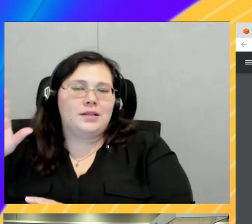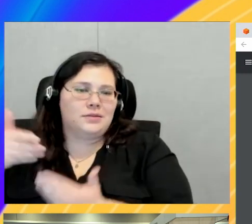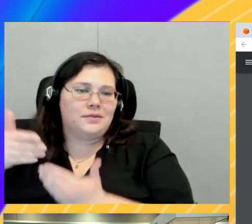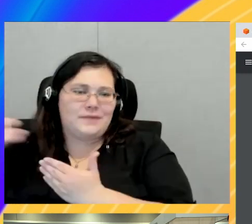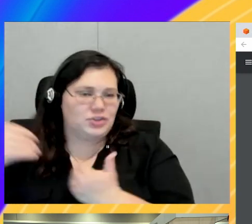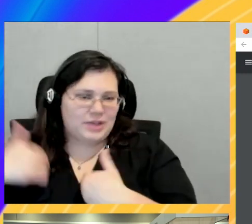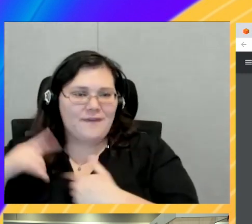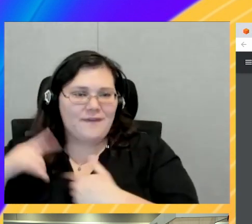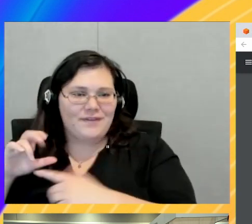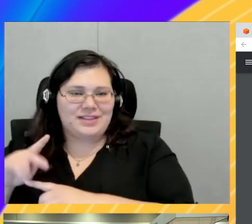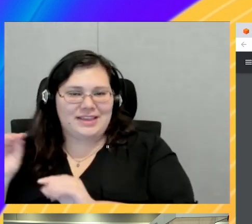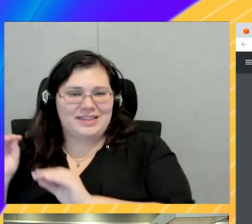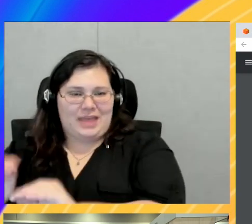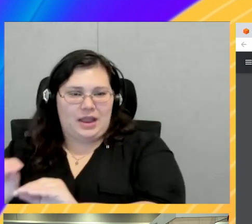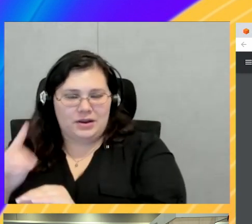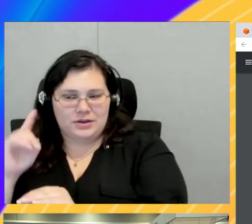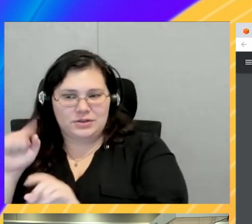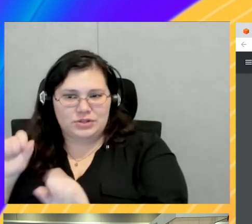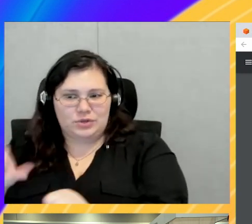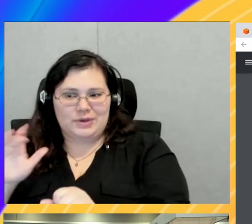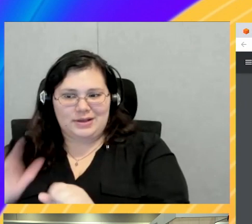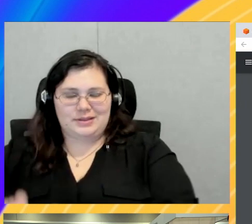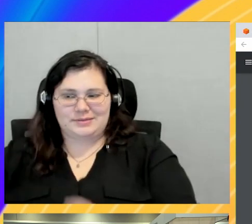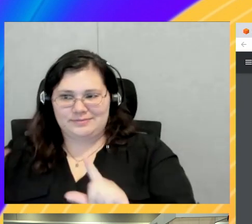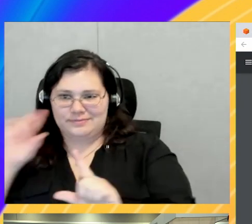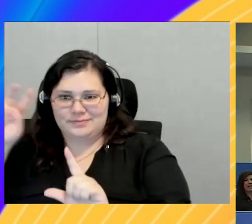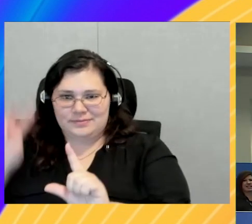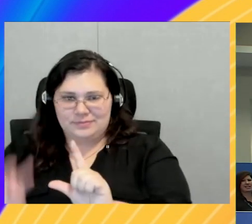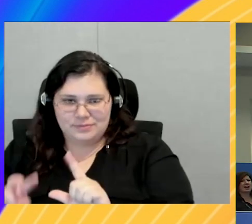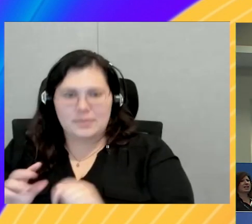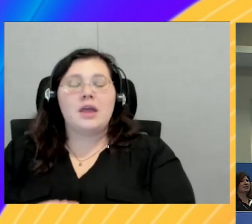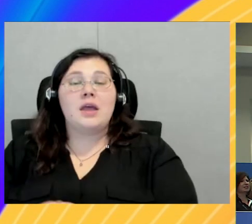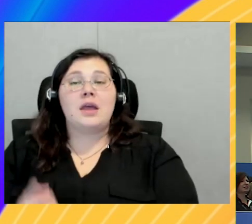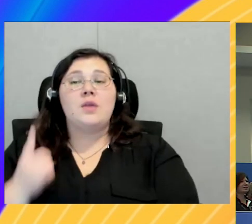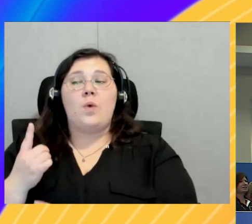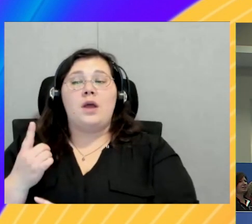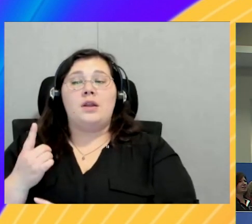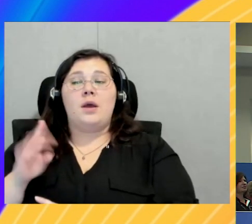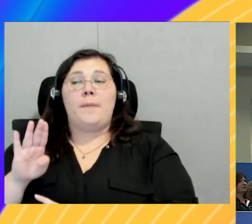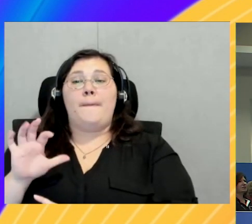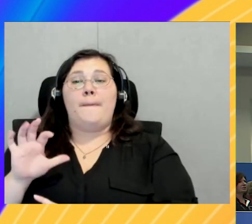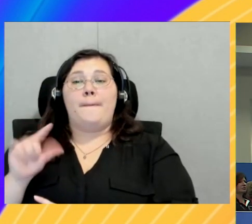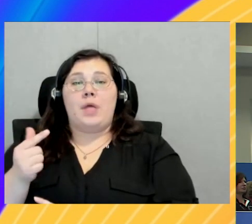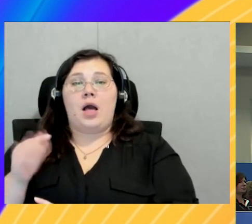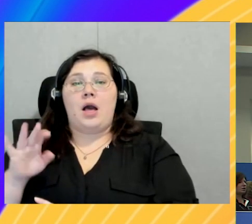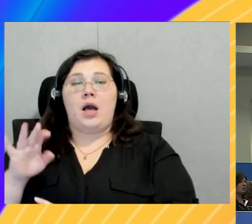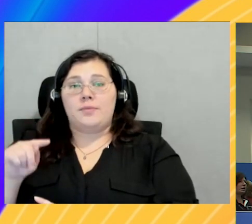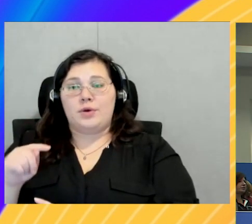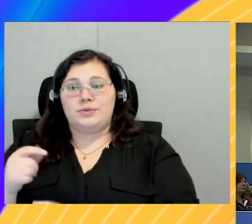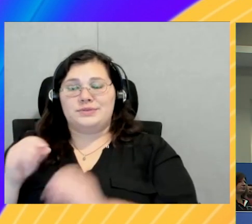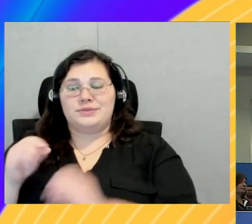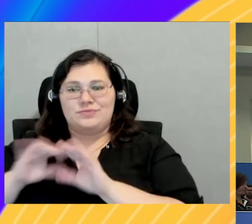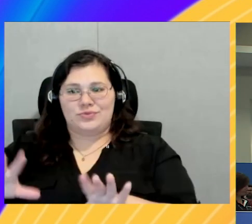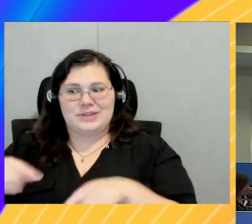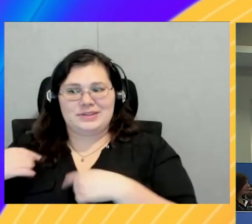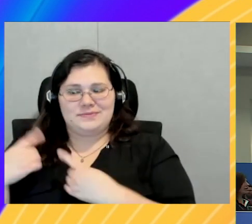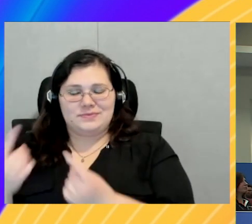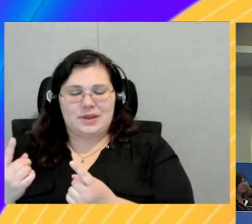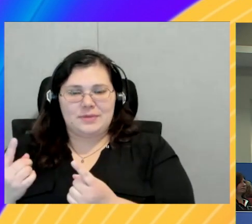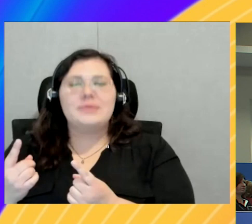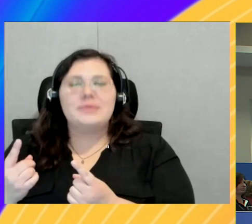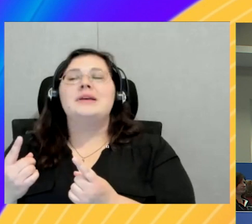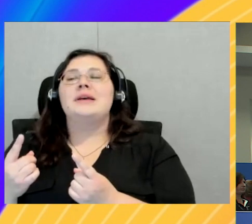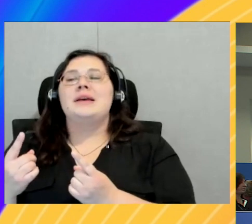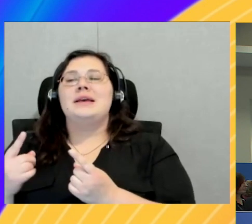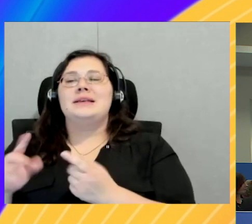And actually, one of the blog posts that's been released for some time now is the anatomy of a ransomware event targeting data residing in